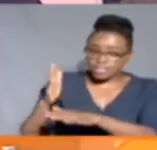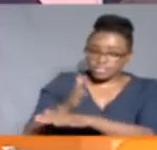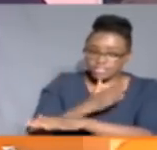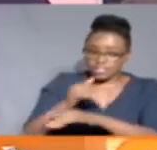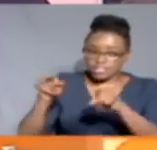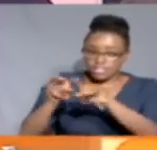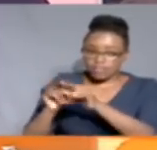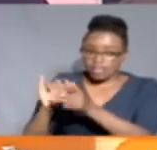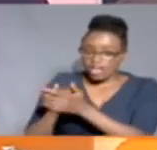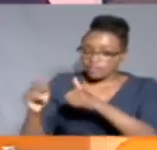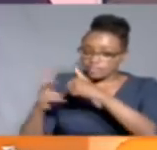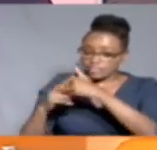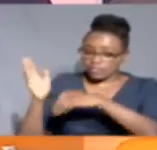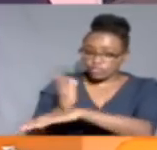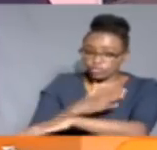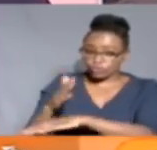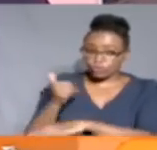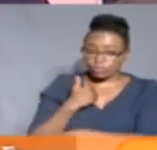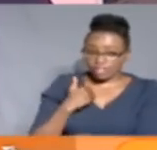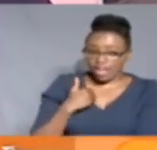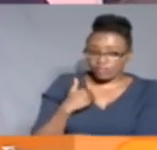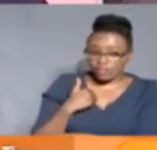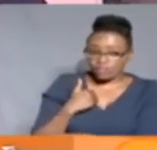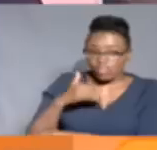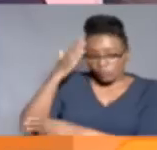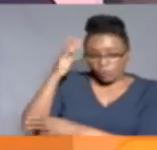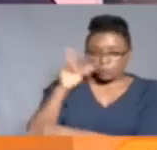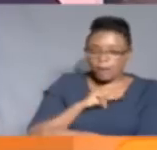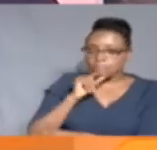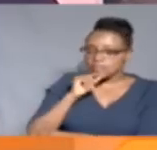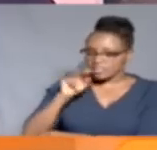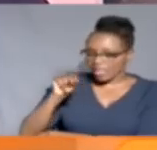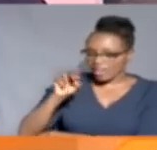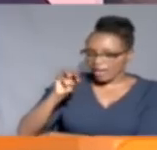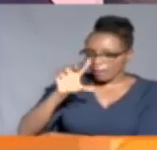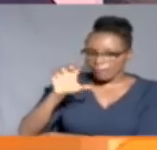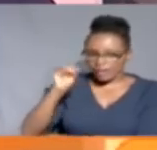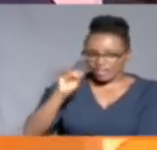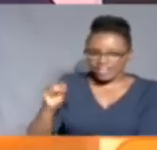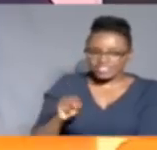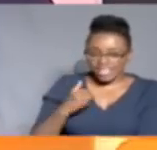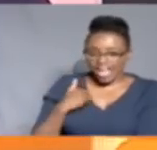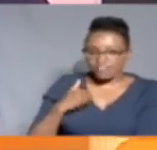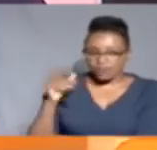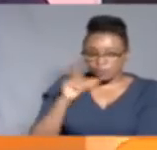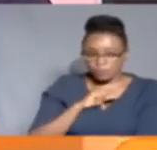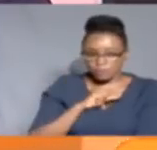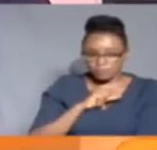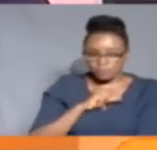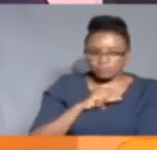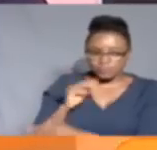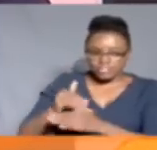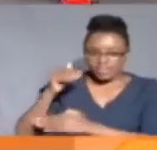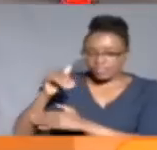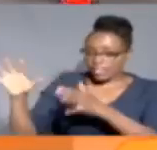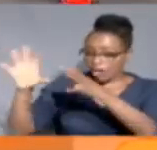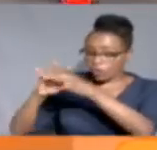have 7 songs, and najua pia Mr. Nameless ako nayo. And they told, connect after